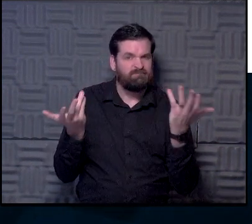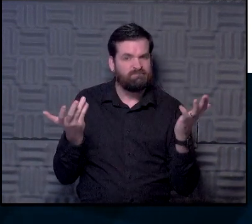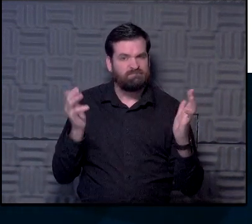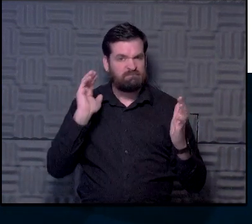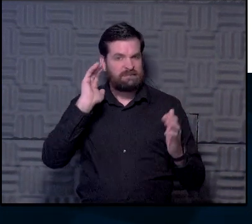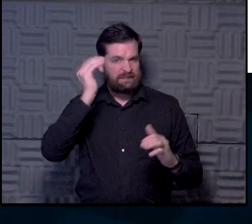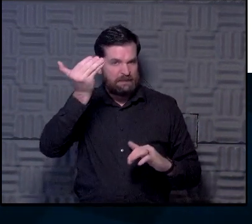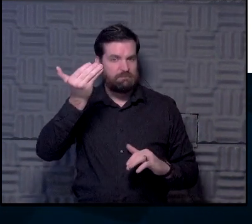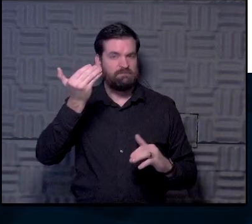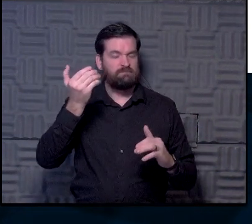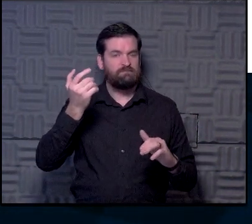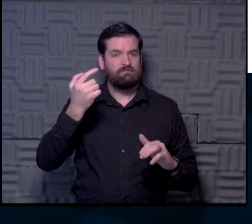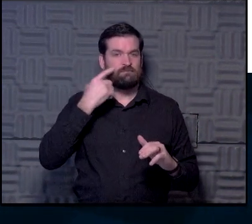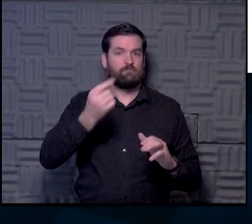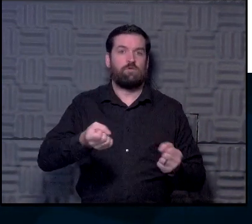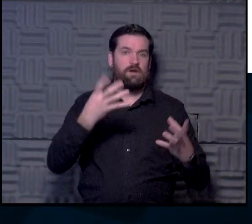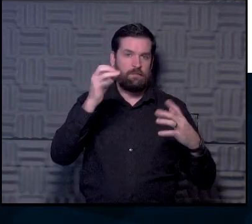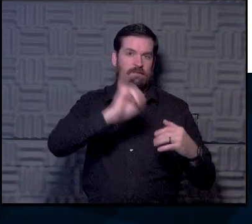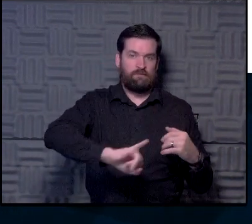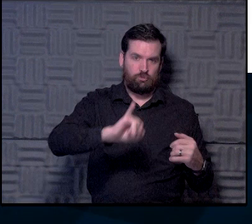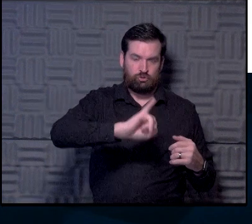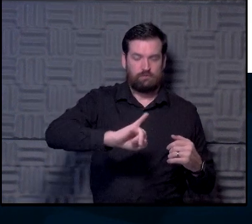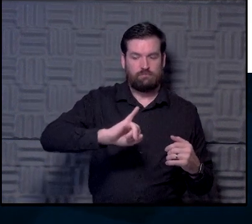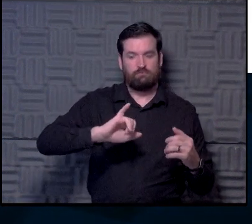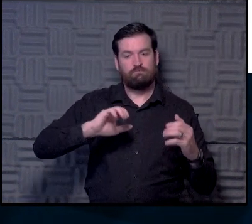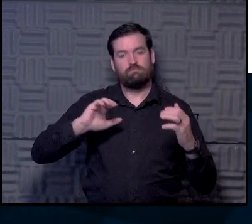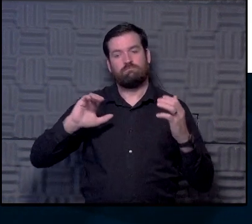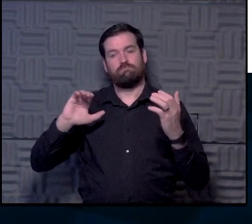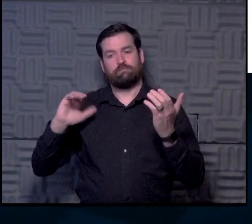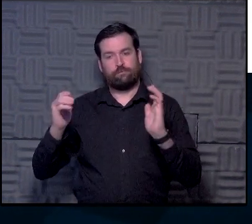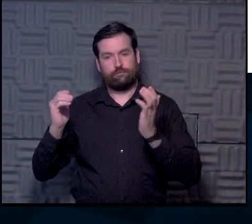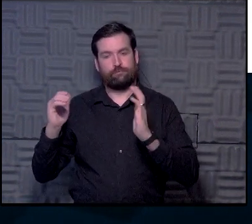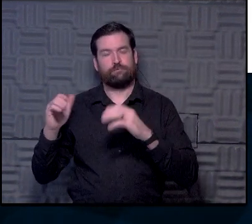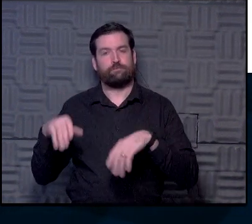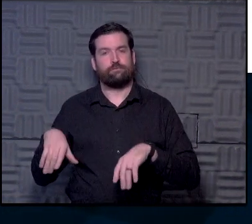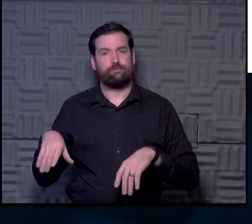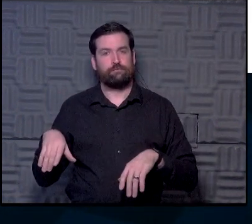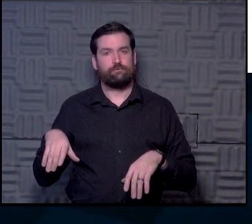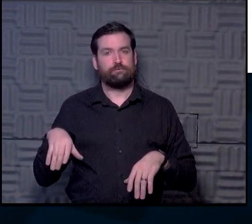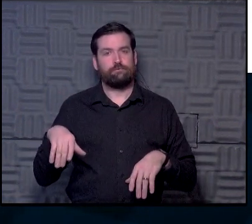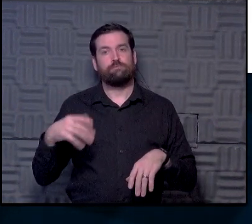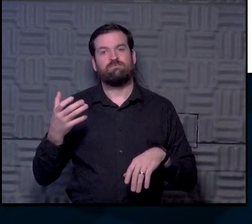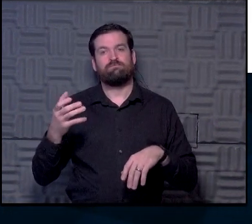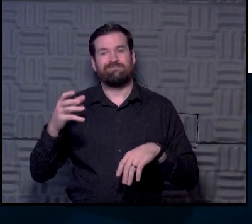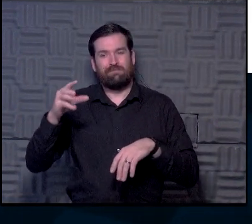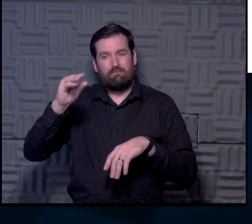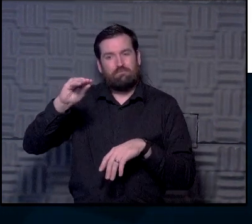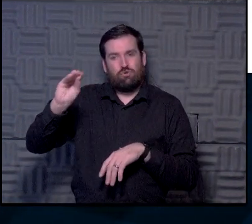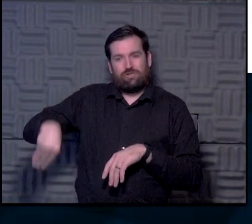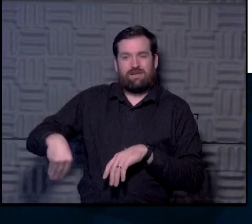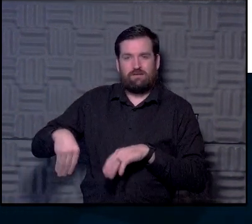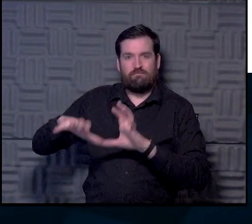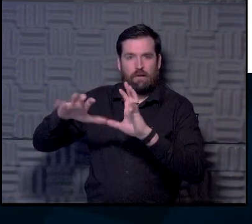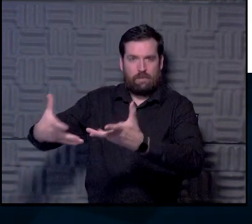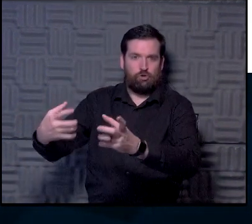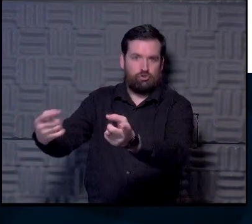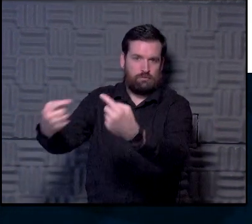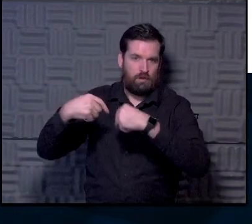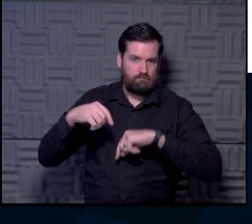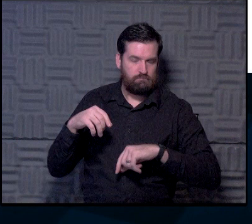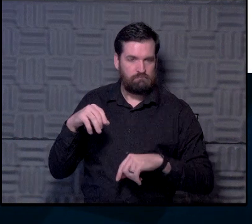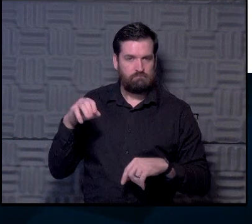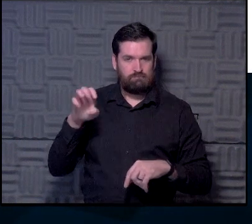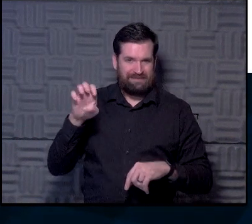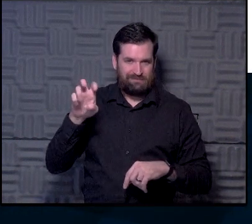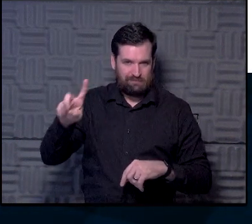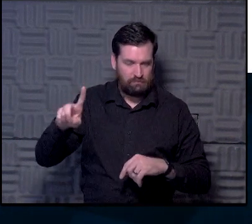seemingly, to the numbers of people infected versus their percentage of the population that comes to the ED. So